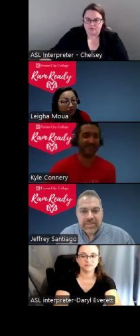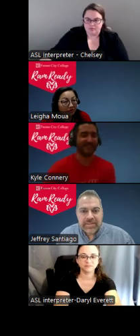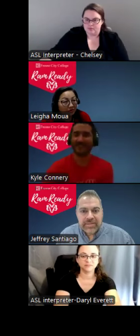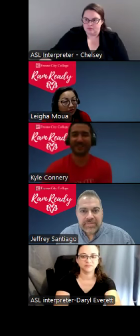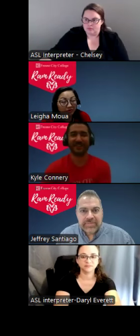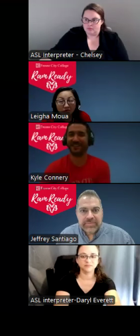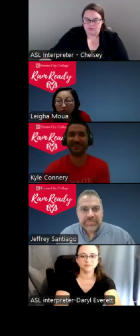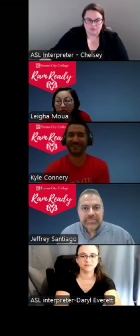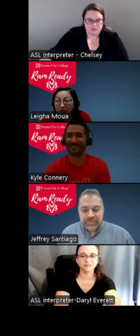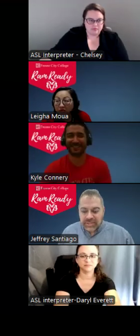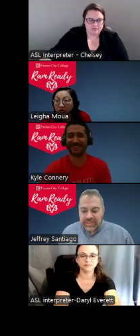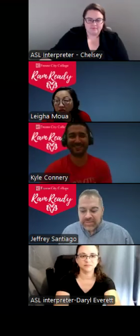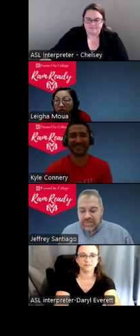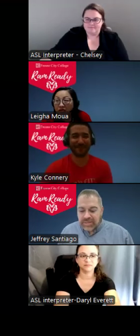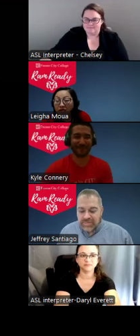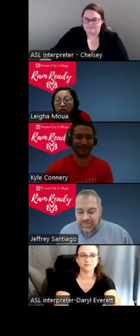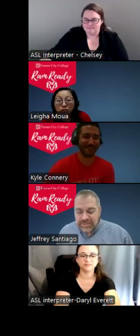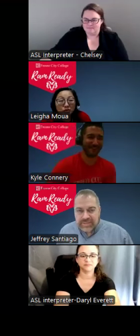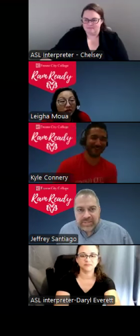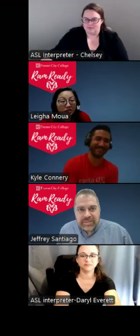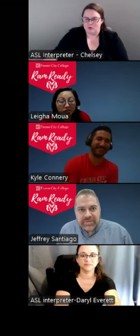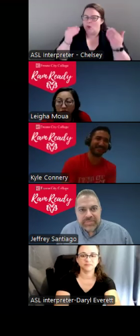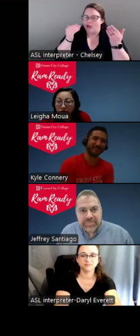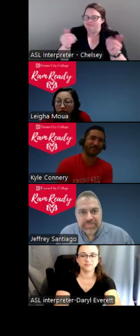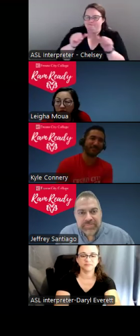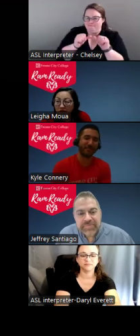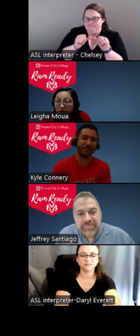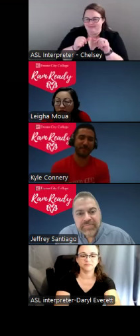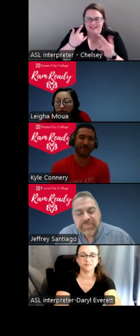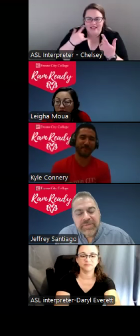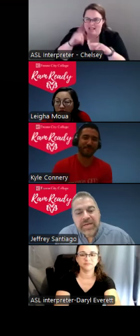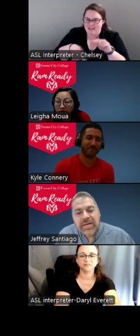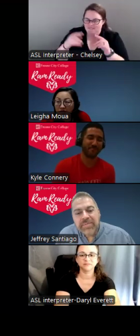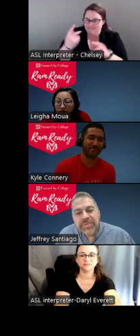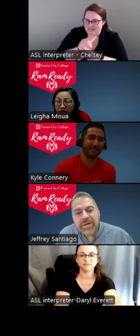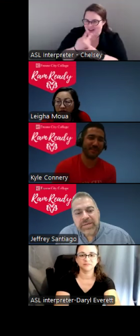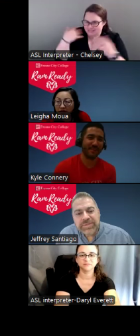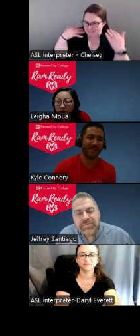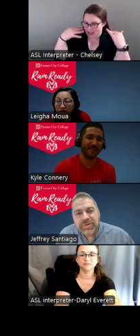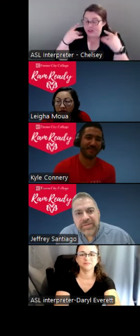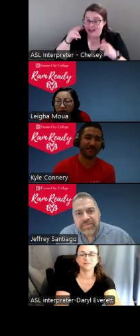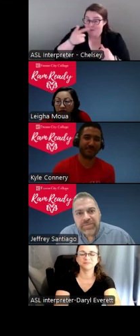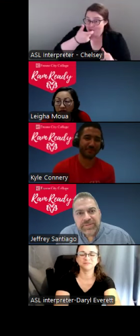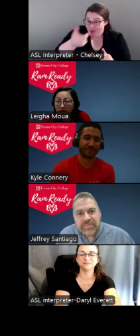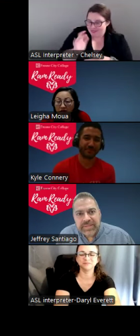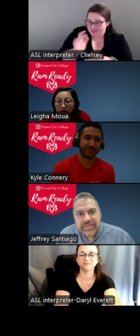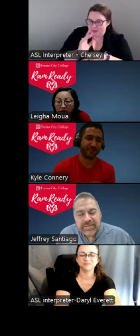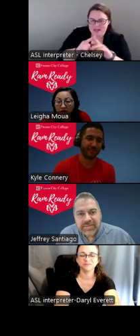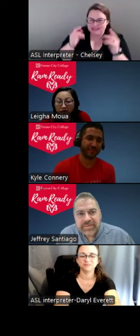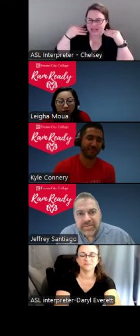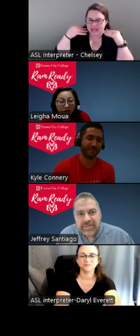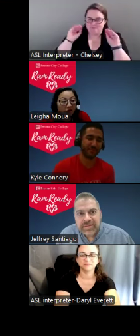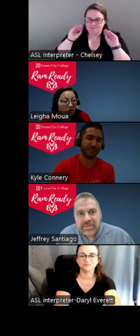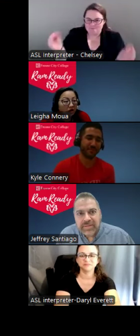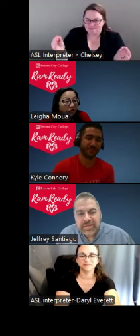Okay, let's just go ahead and let's just keep moving forward. Were you guys able to see the video? The audio wasn't working for some